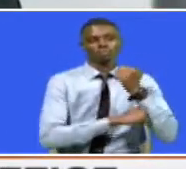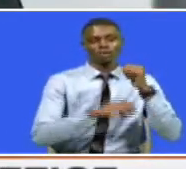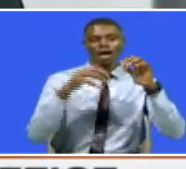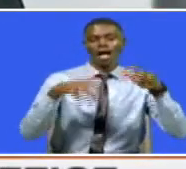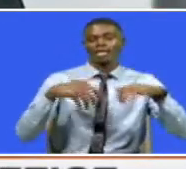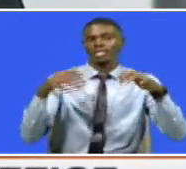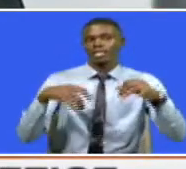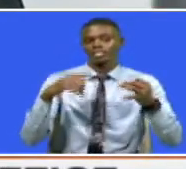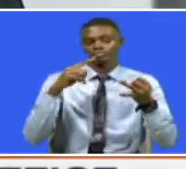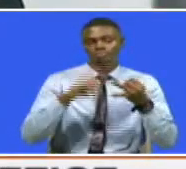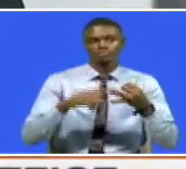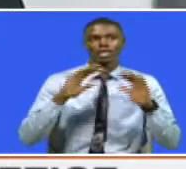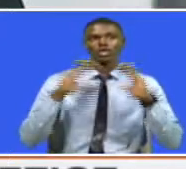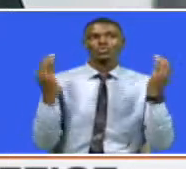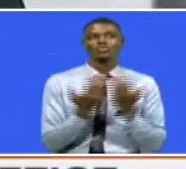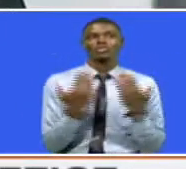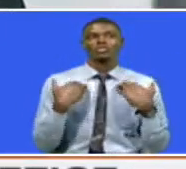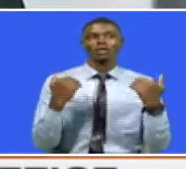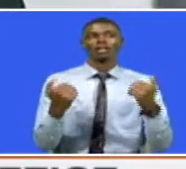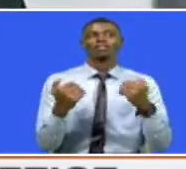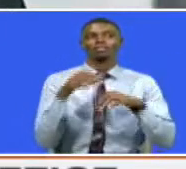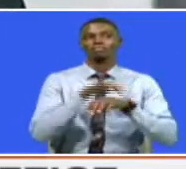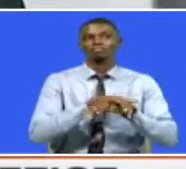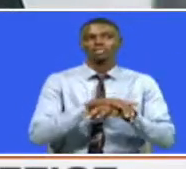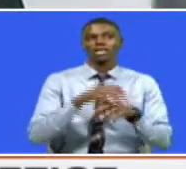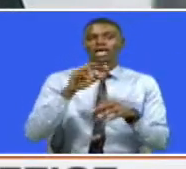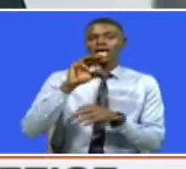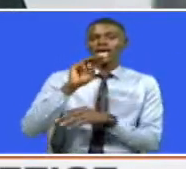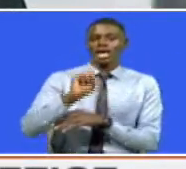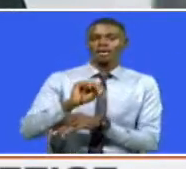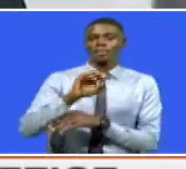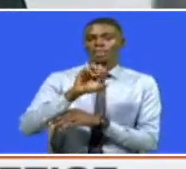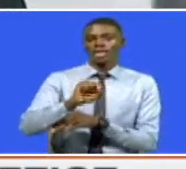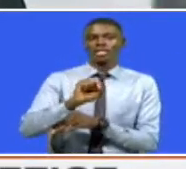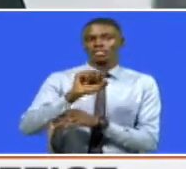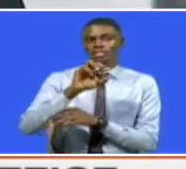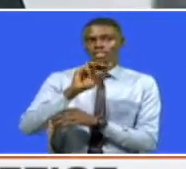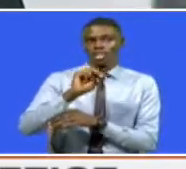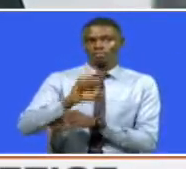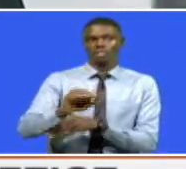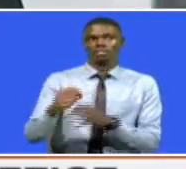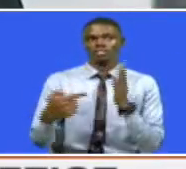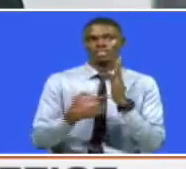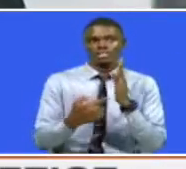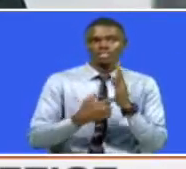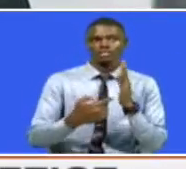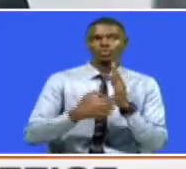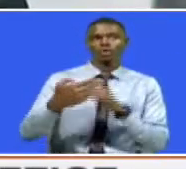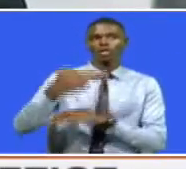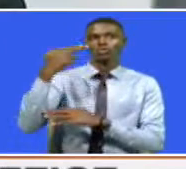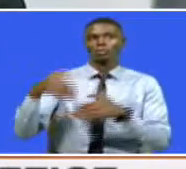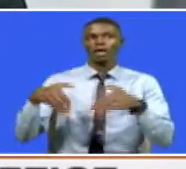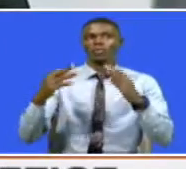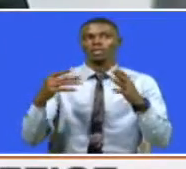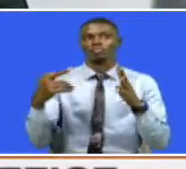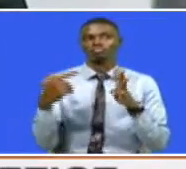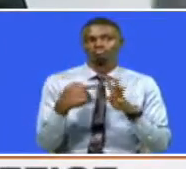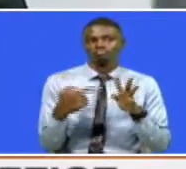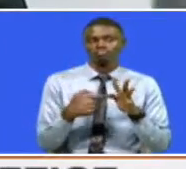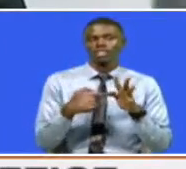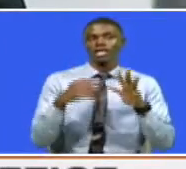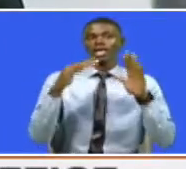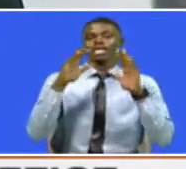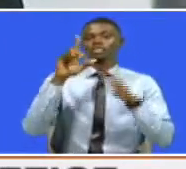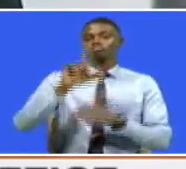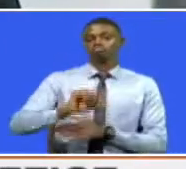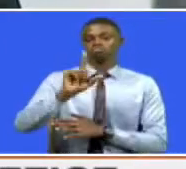agriculture, universal health coverage, MSMEs, digital superhighway, and affordable